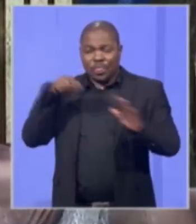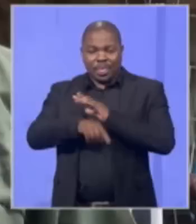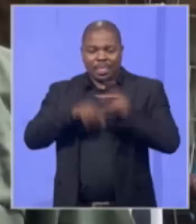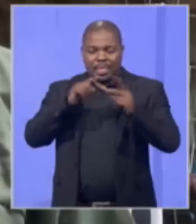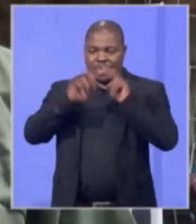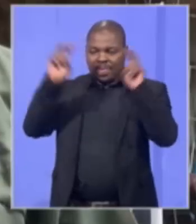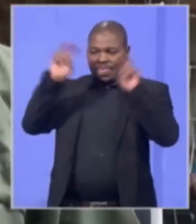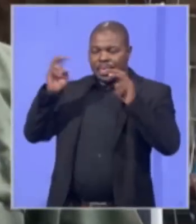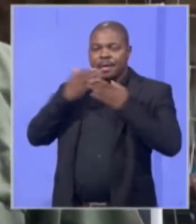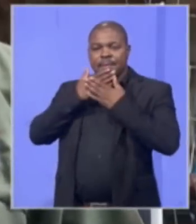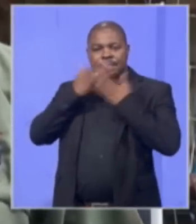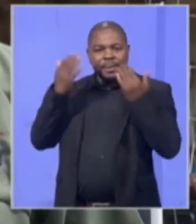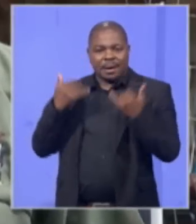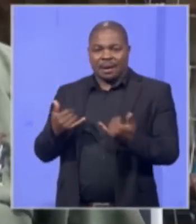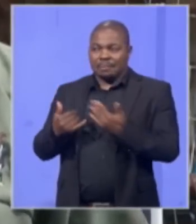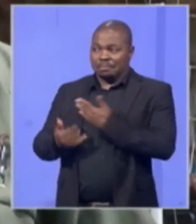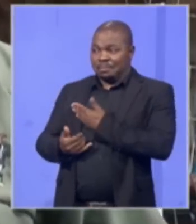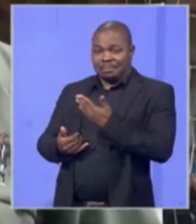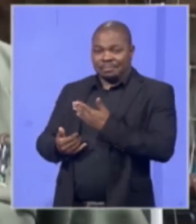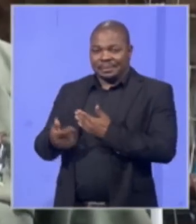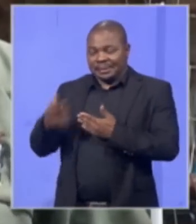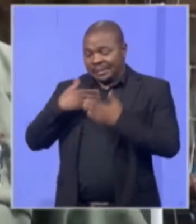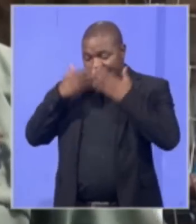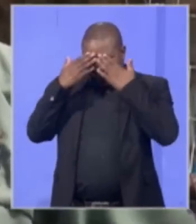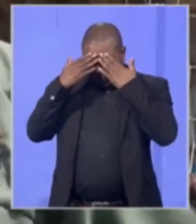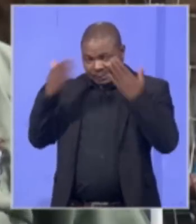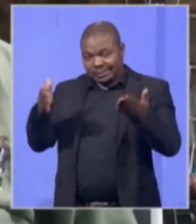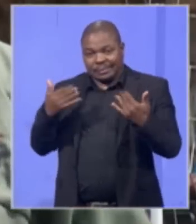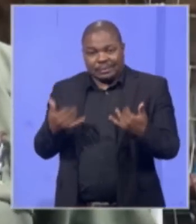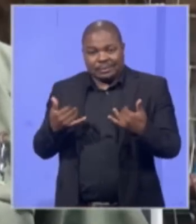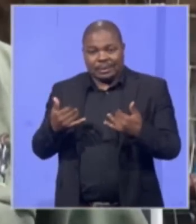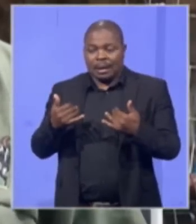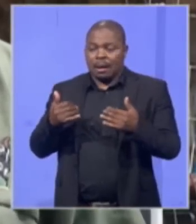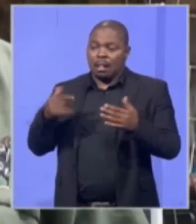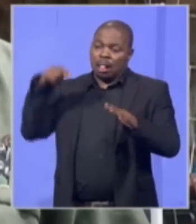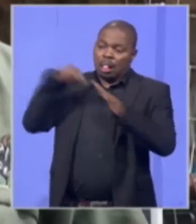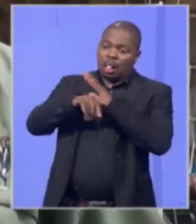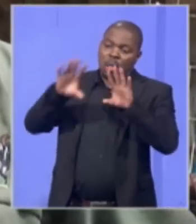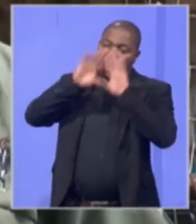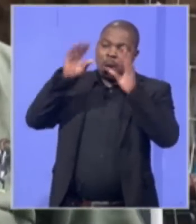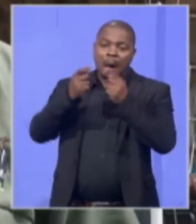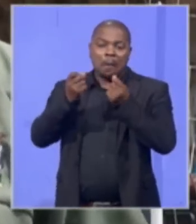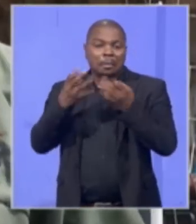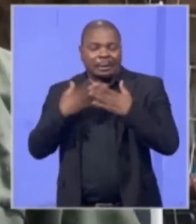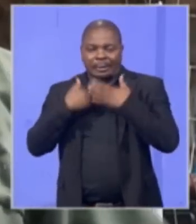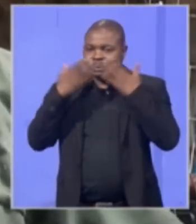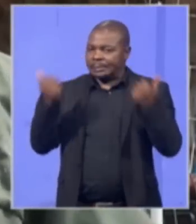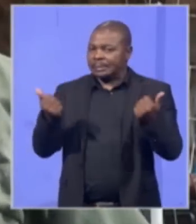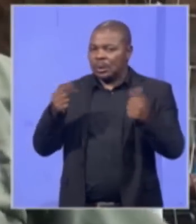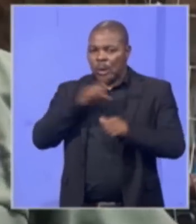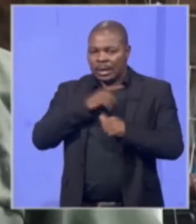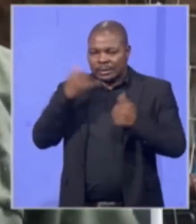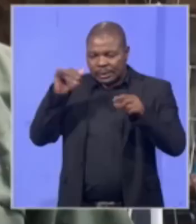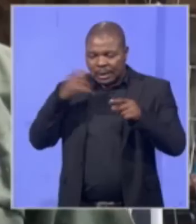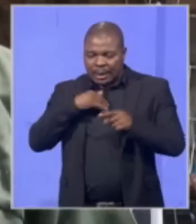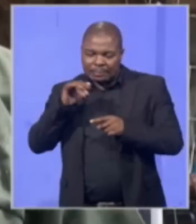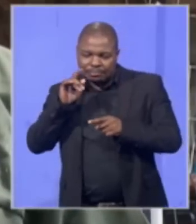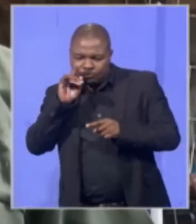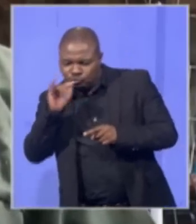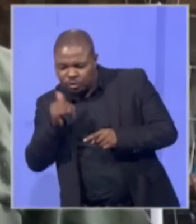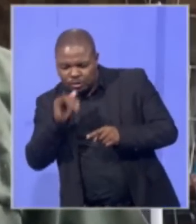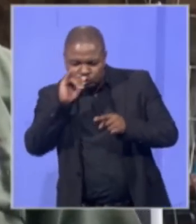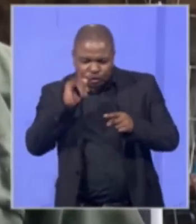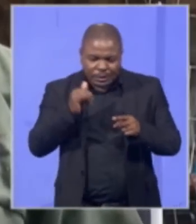le teng. So I nka se re le value ya dilo tse di senyegileng ke tse di feng because since ne ke le busy ke ntsha dilo tse